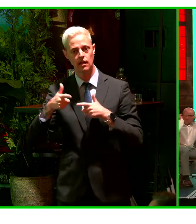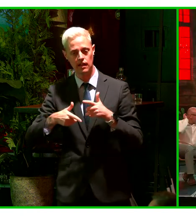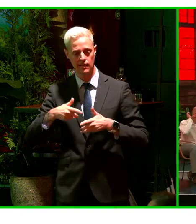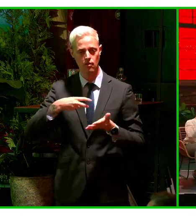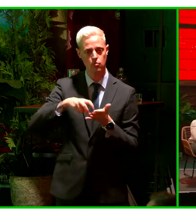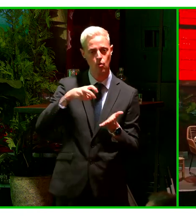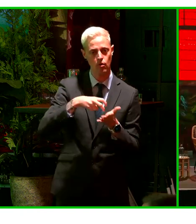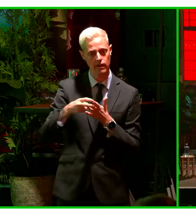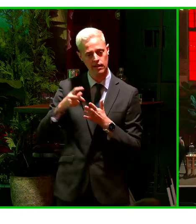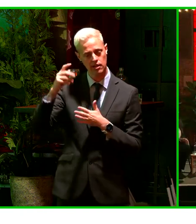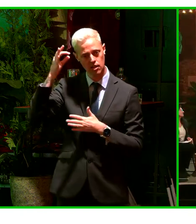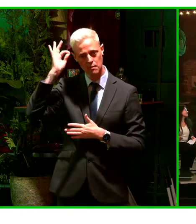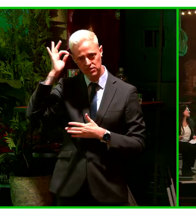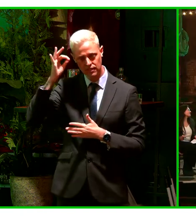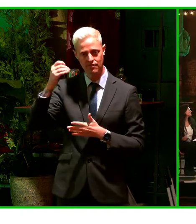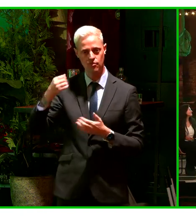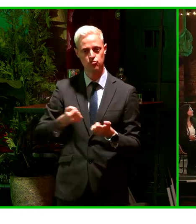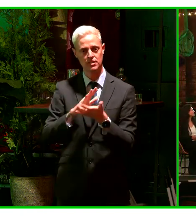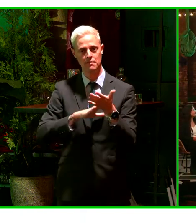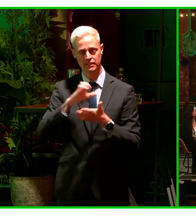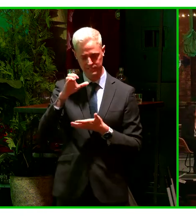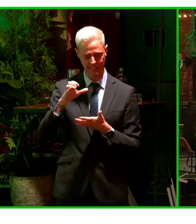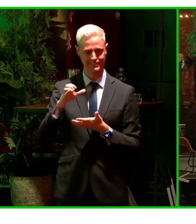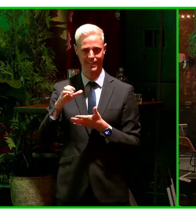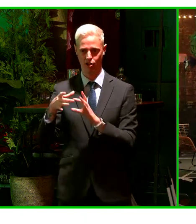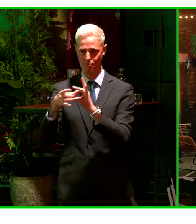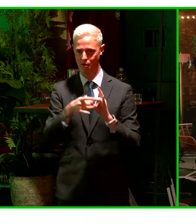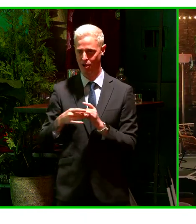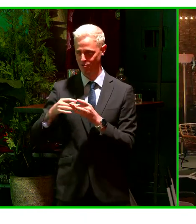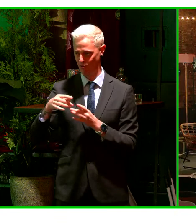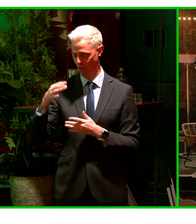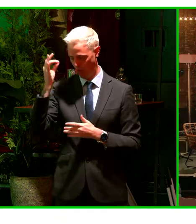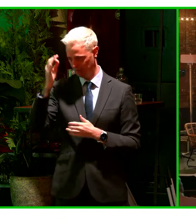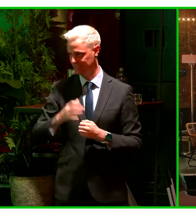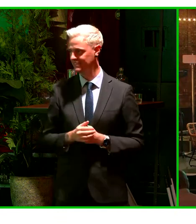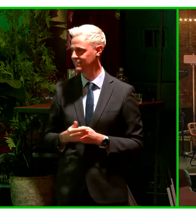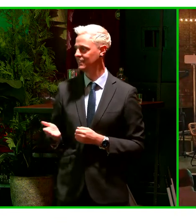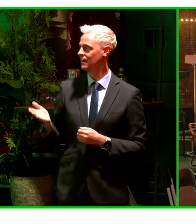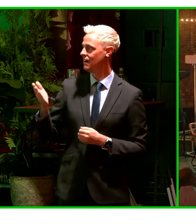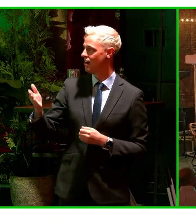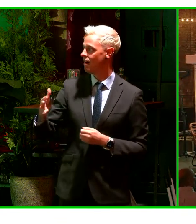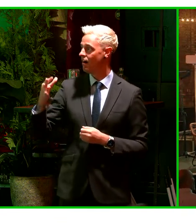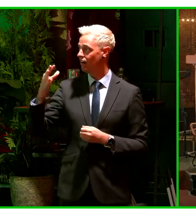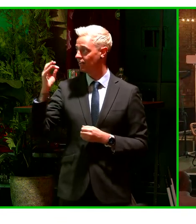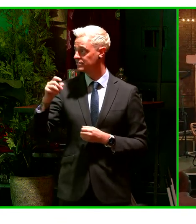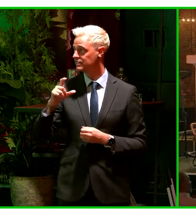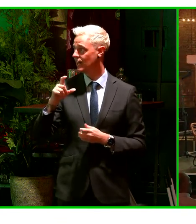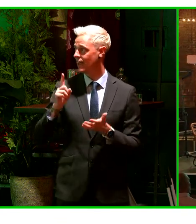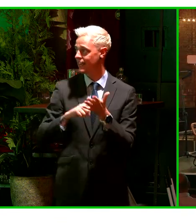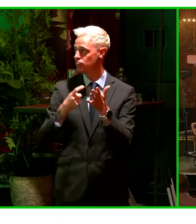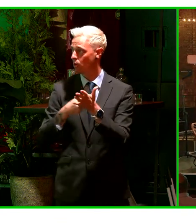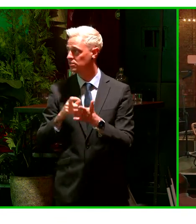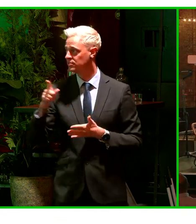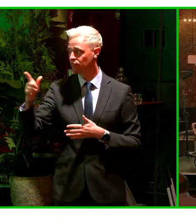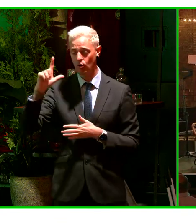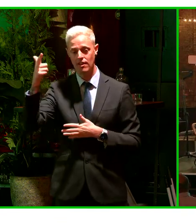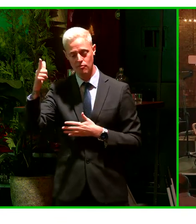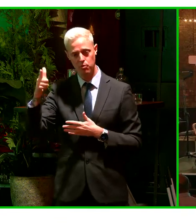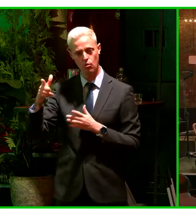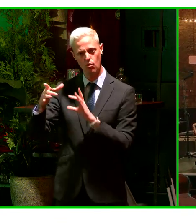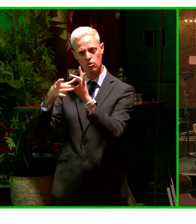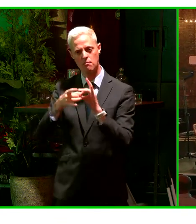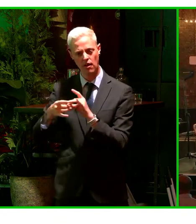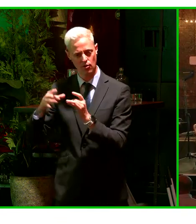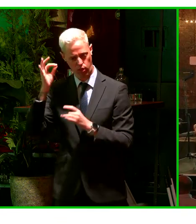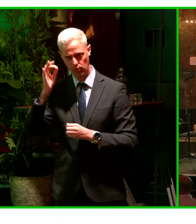Greater Manchester Combined Authority, Councillor Liam Robinson, Lead Member for Transport and Air Quality for Liverpool City Region Combined